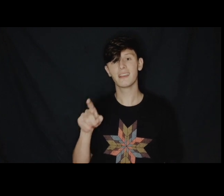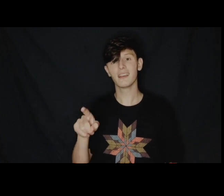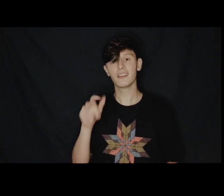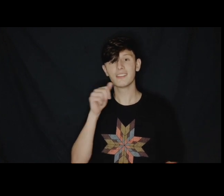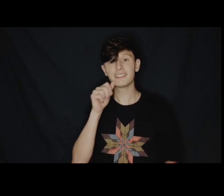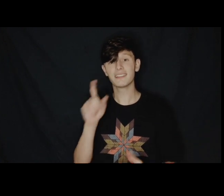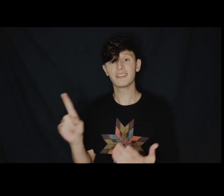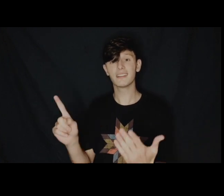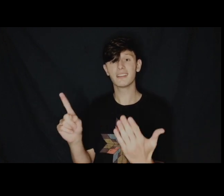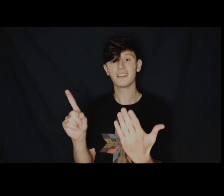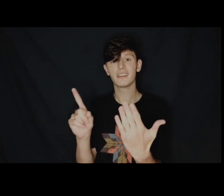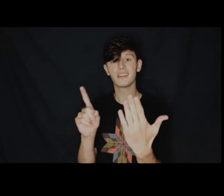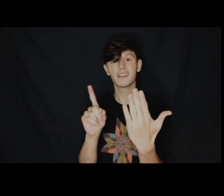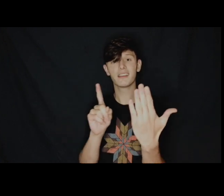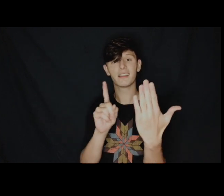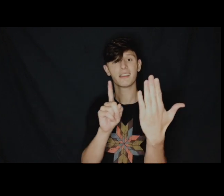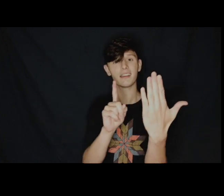Christine,